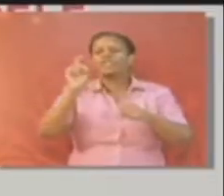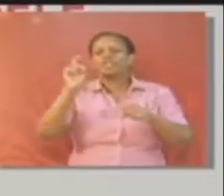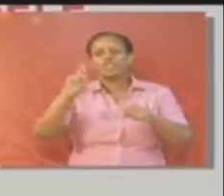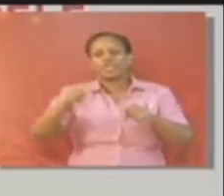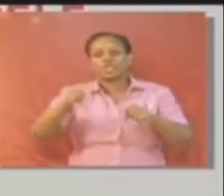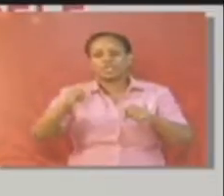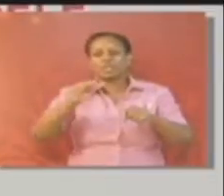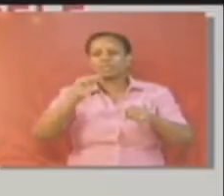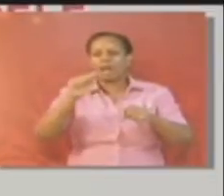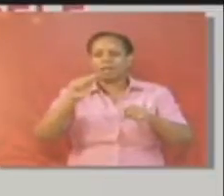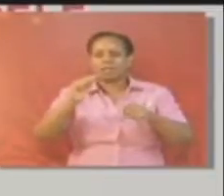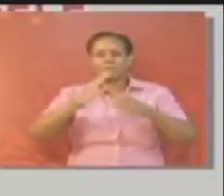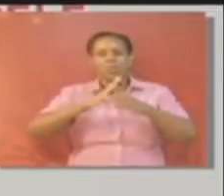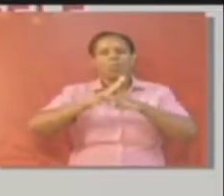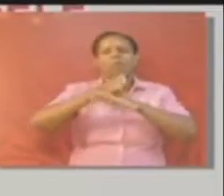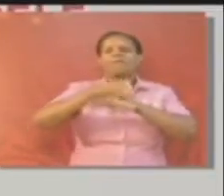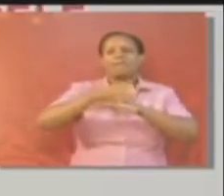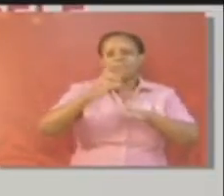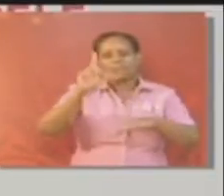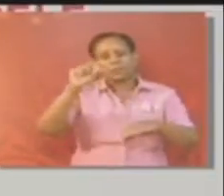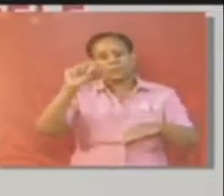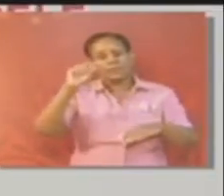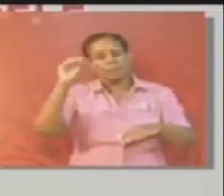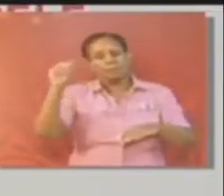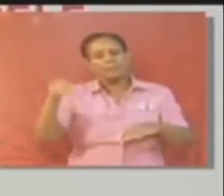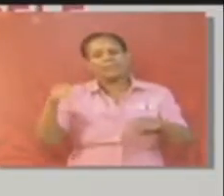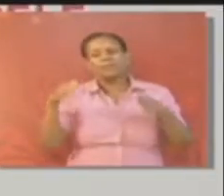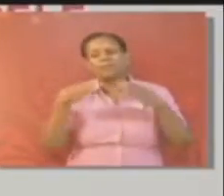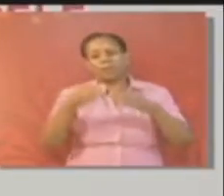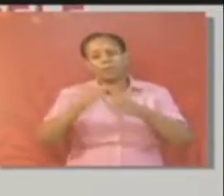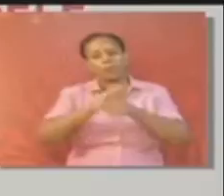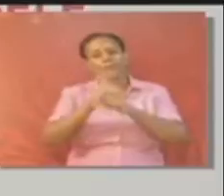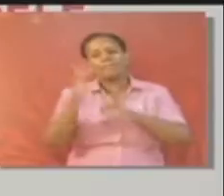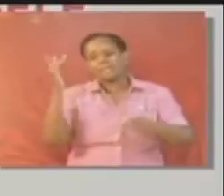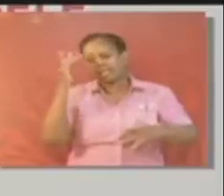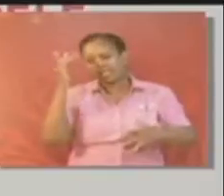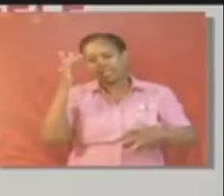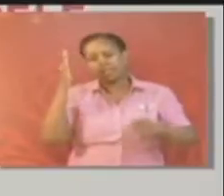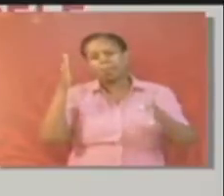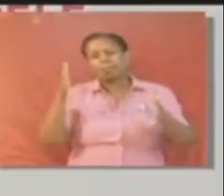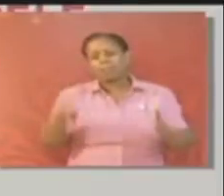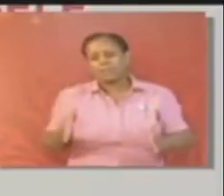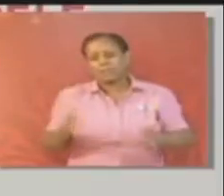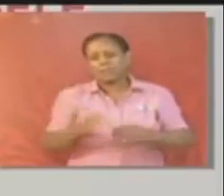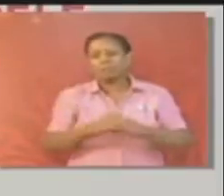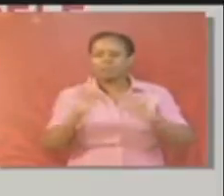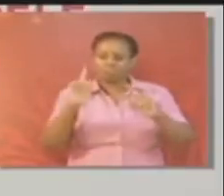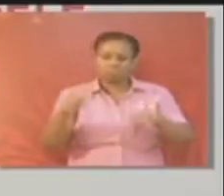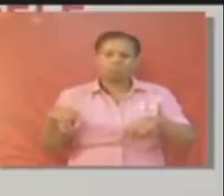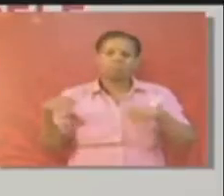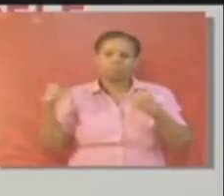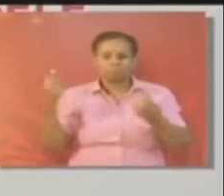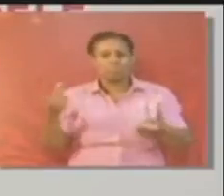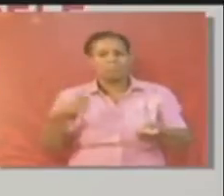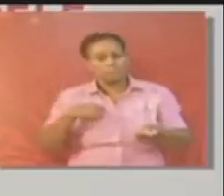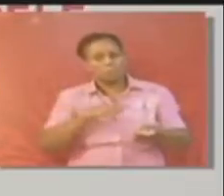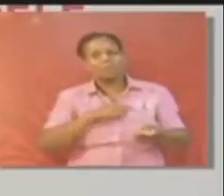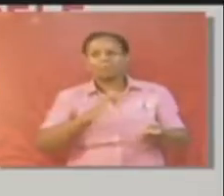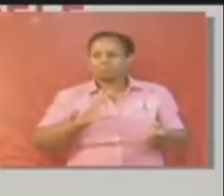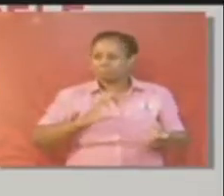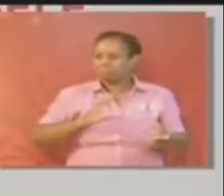the HCU, or HDU level. We have maintained that brilliantly for the past month and a